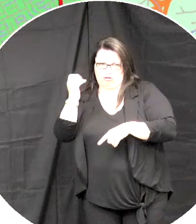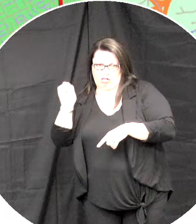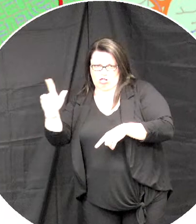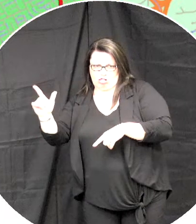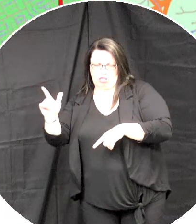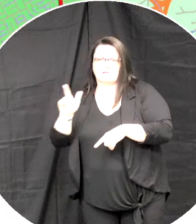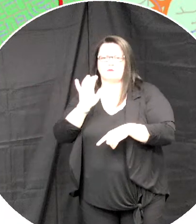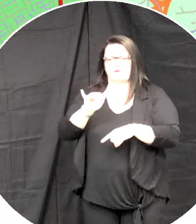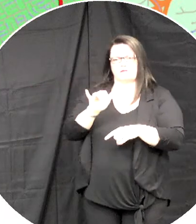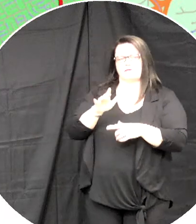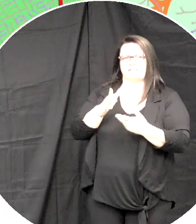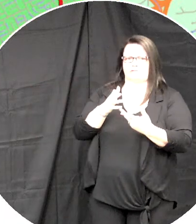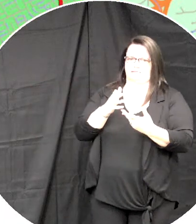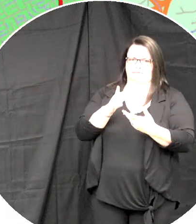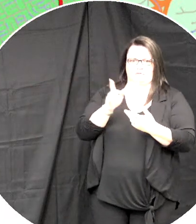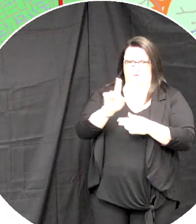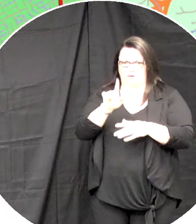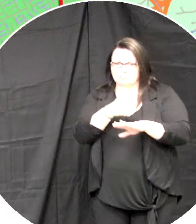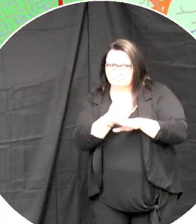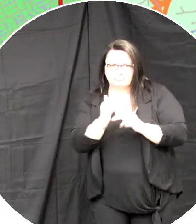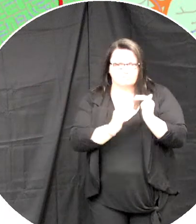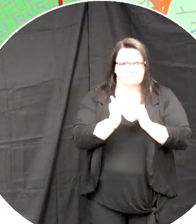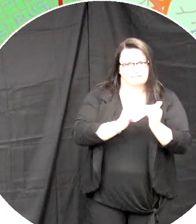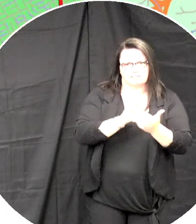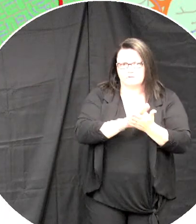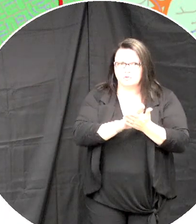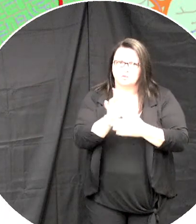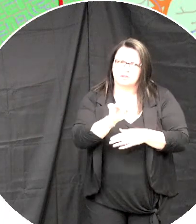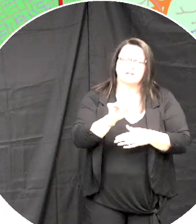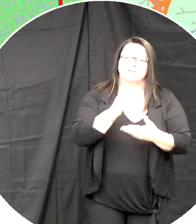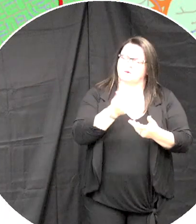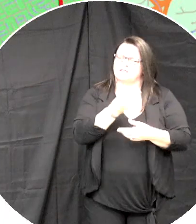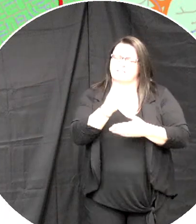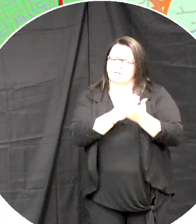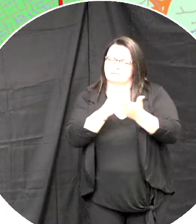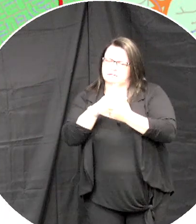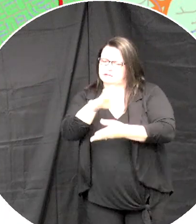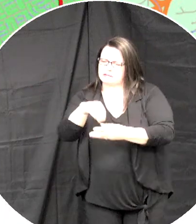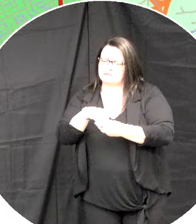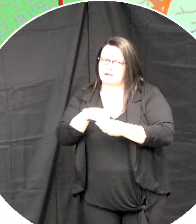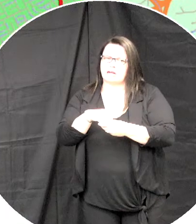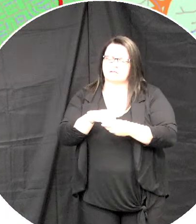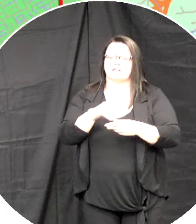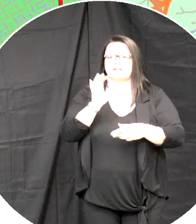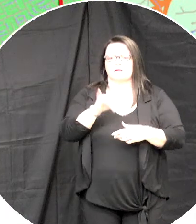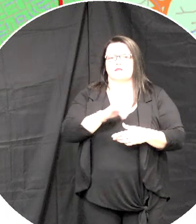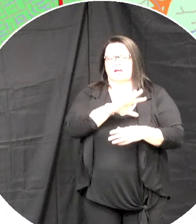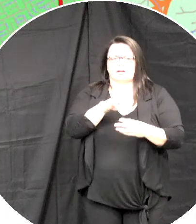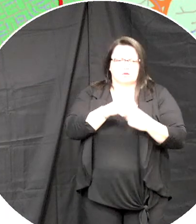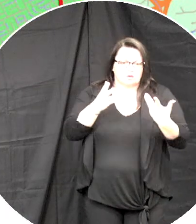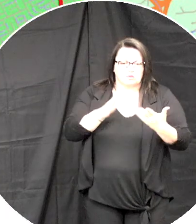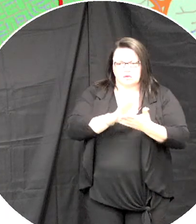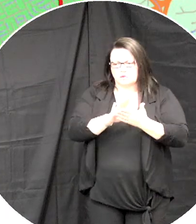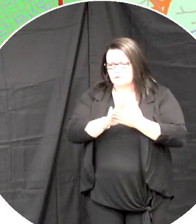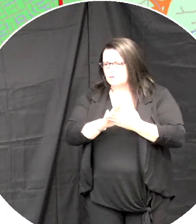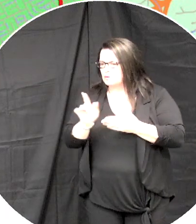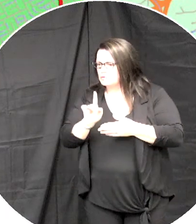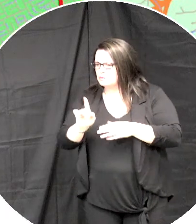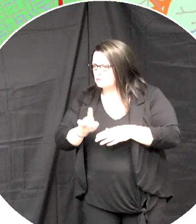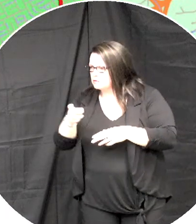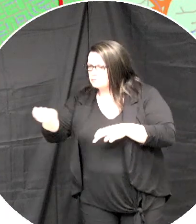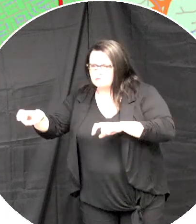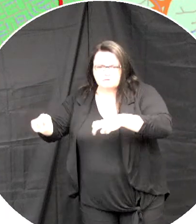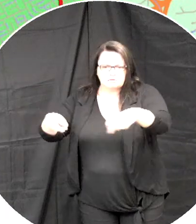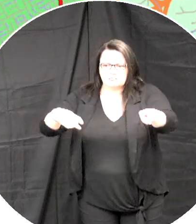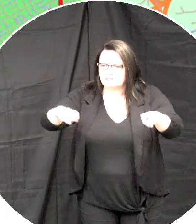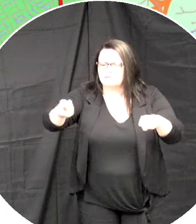There are several moving parts related to this, and those include the relationship between the feeder schools, some population